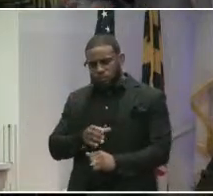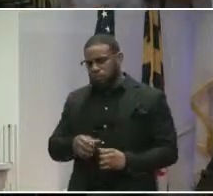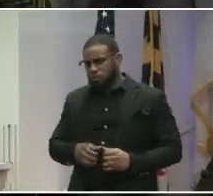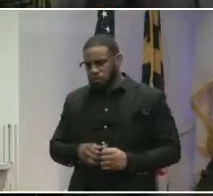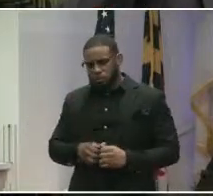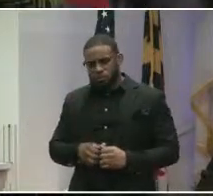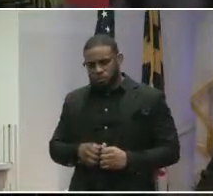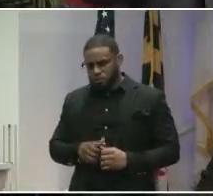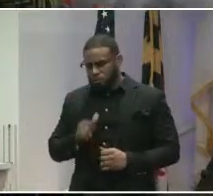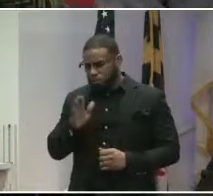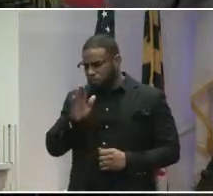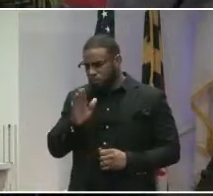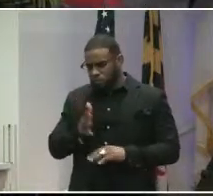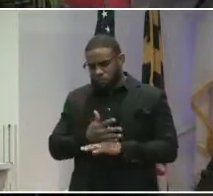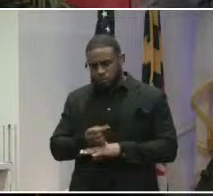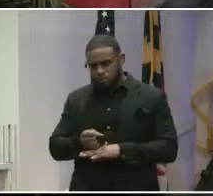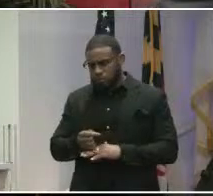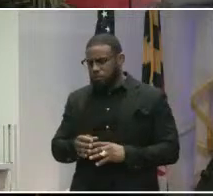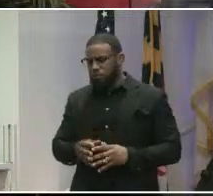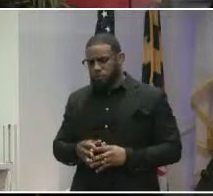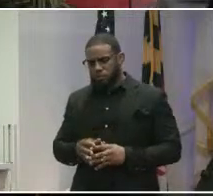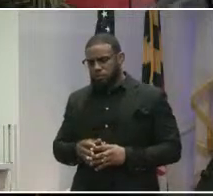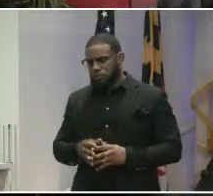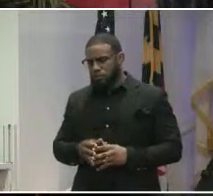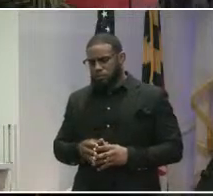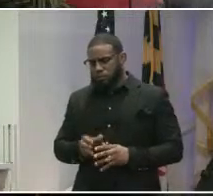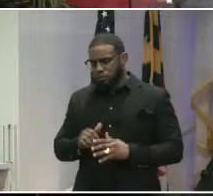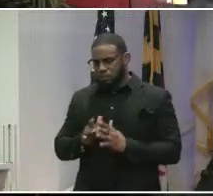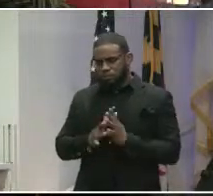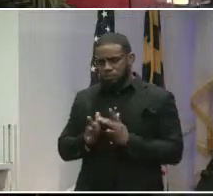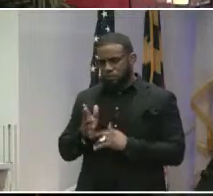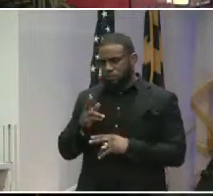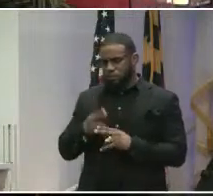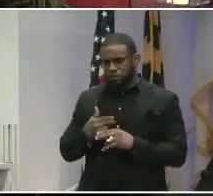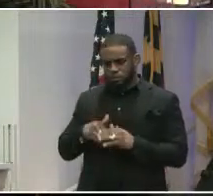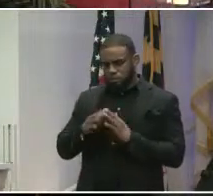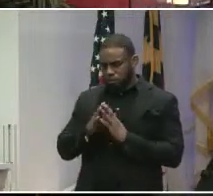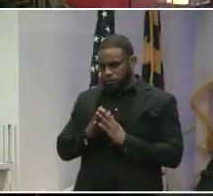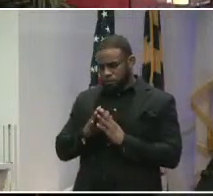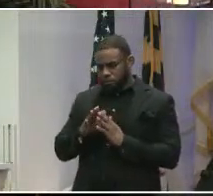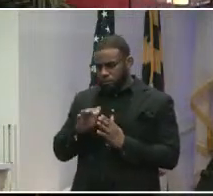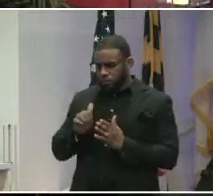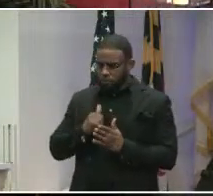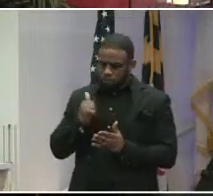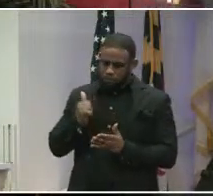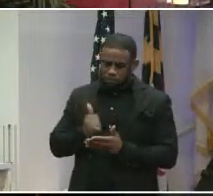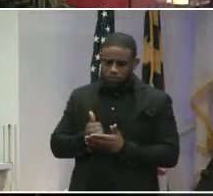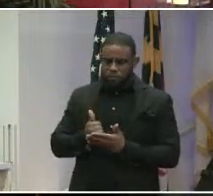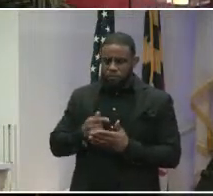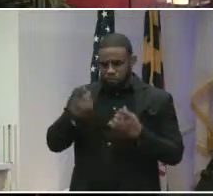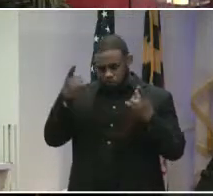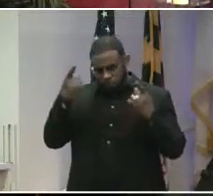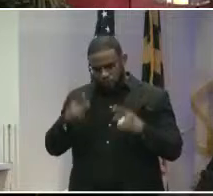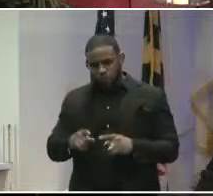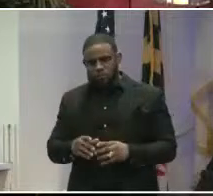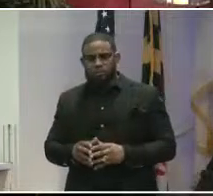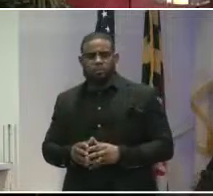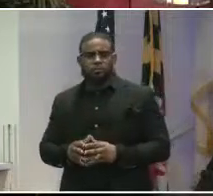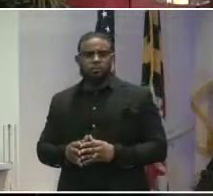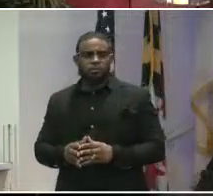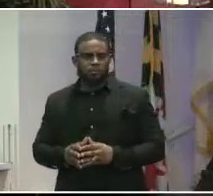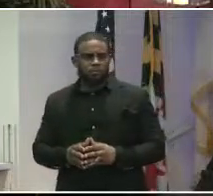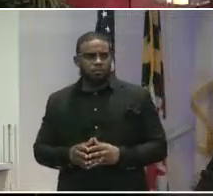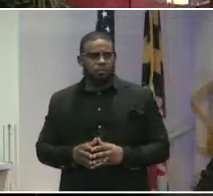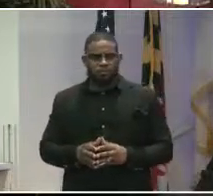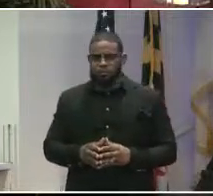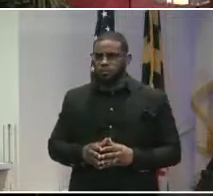will never go out. It's in Jesus' name we pray. Let the church say, amen.